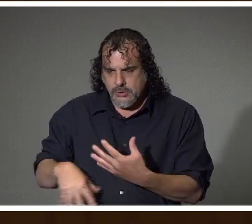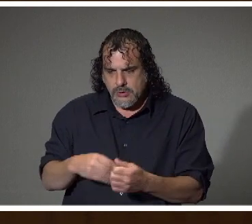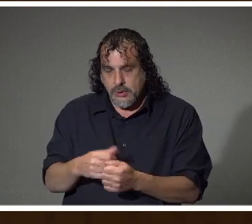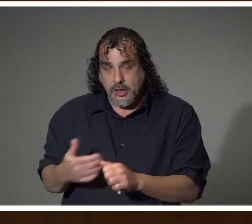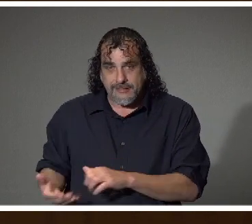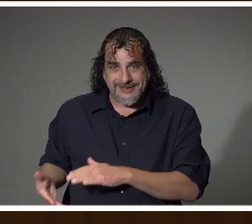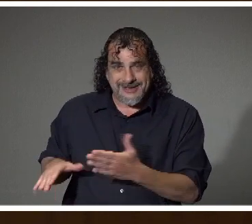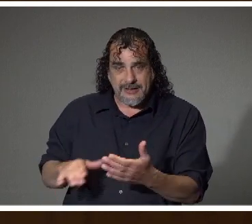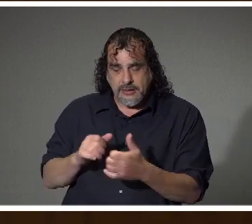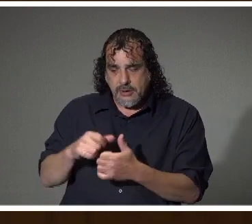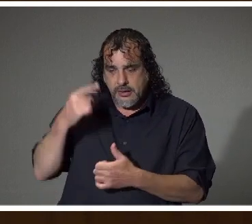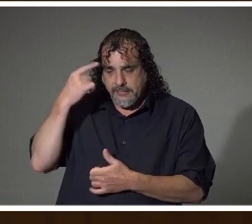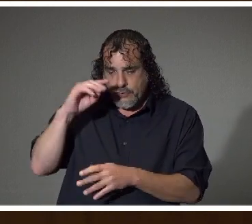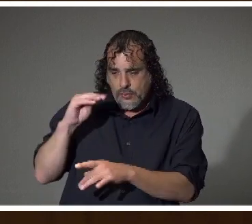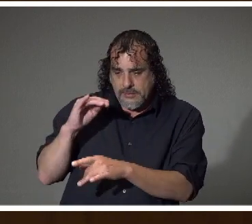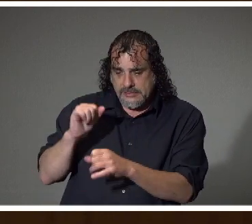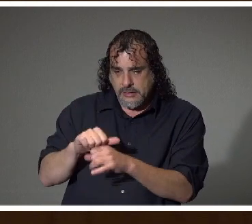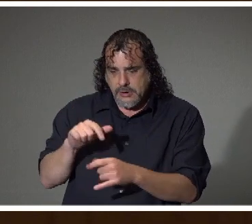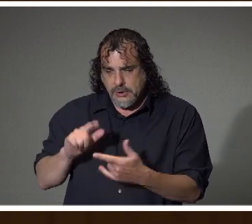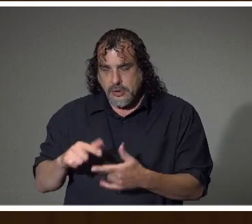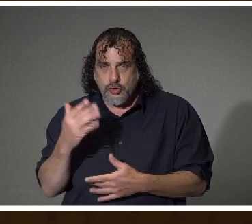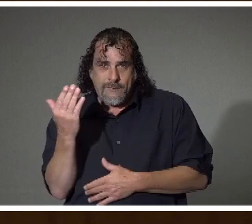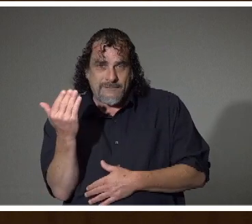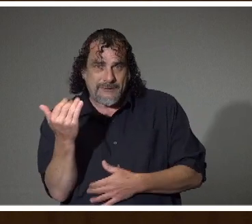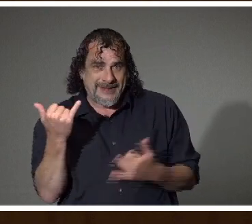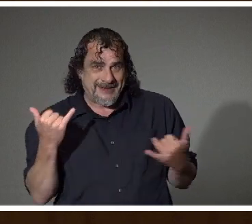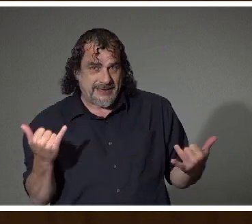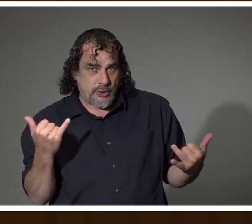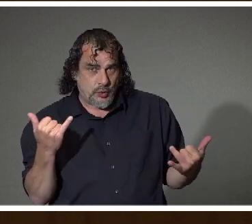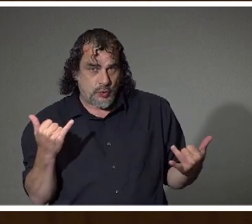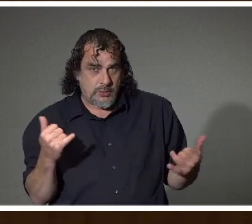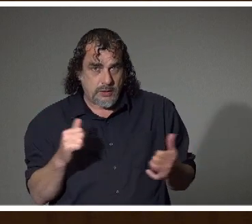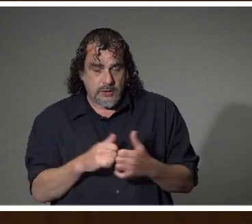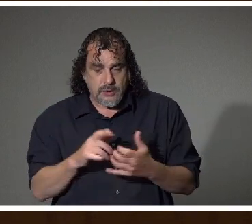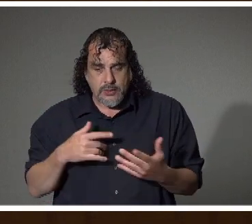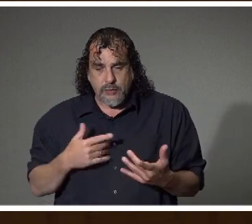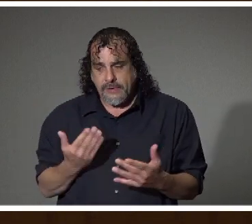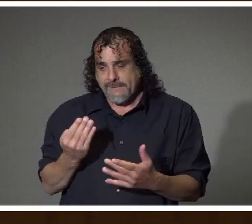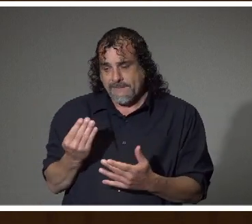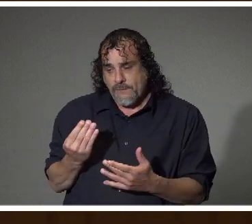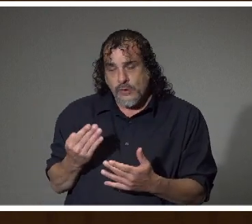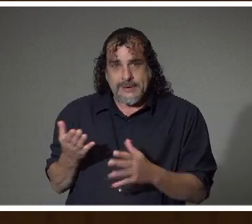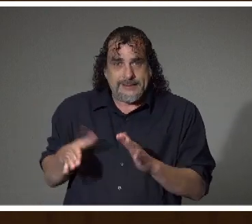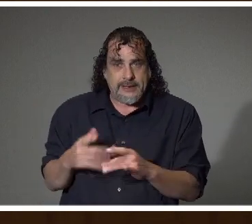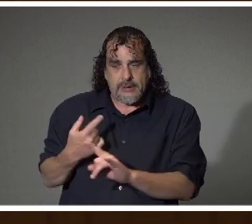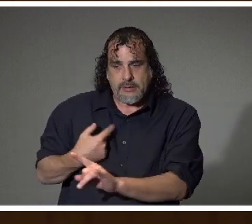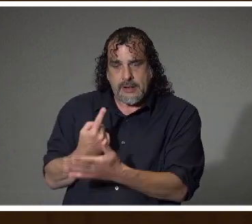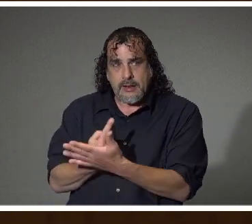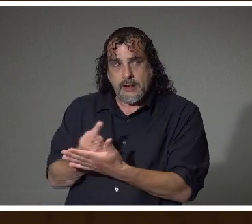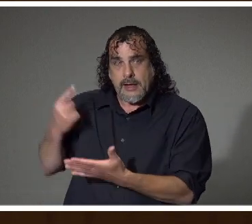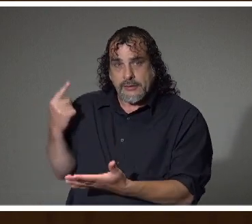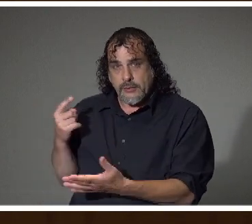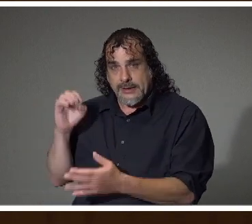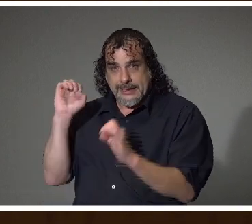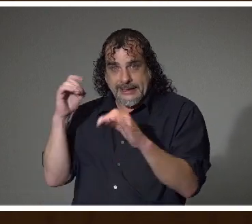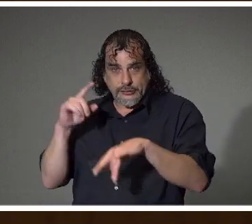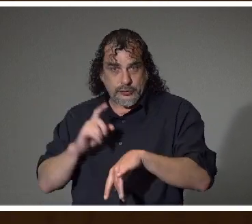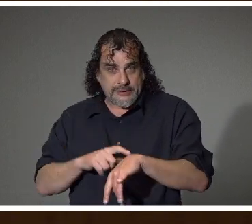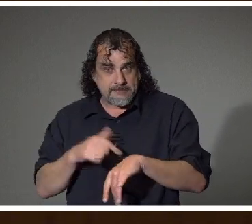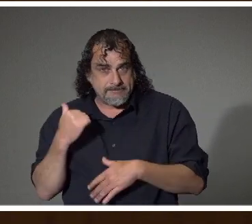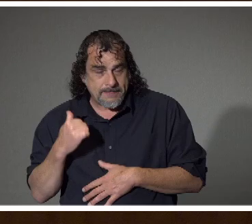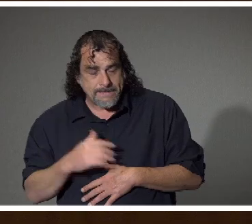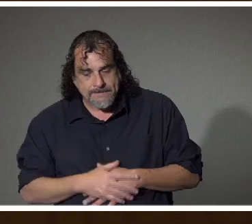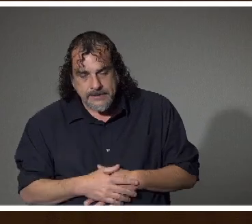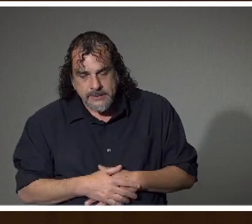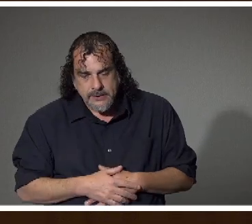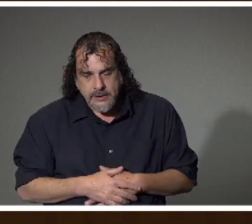of fatalities for Mississippi to 15 now, with that combined with the 14 deaths on the Easter storms.